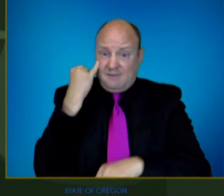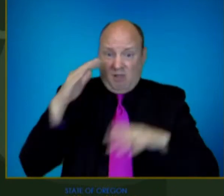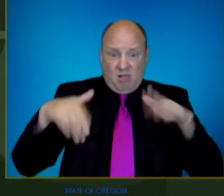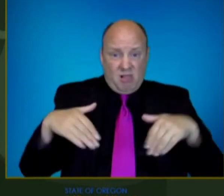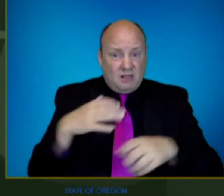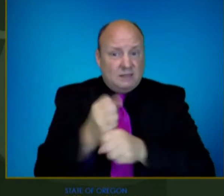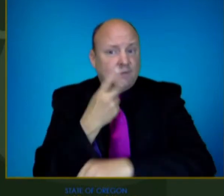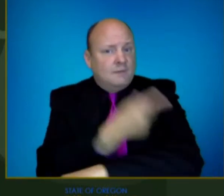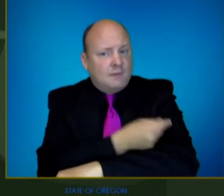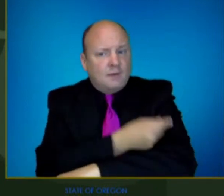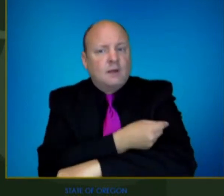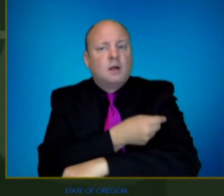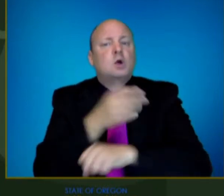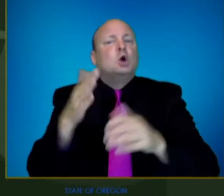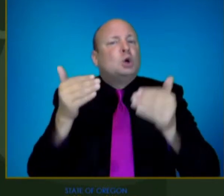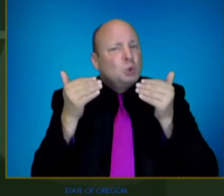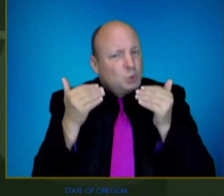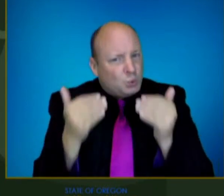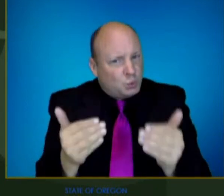to take their shot.